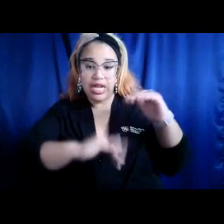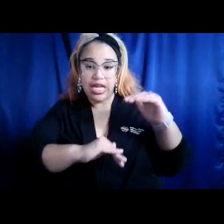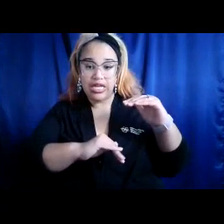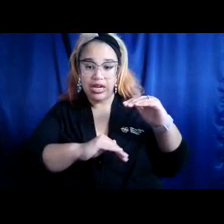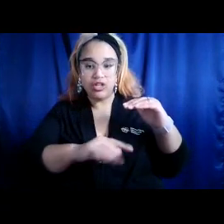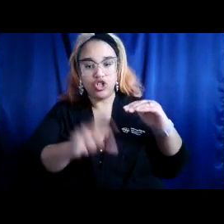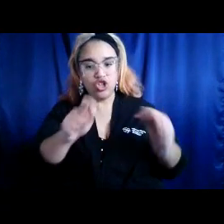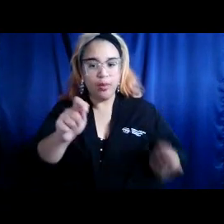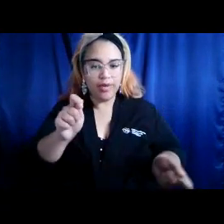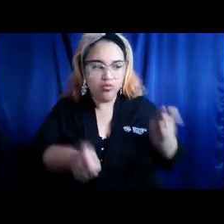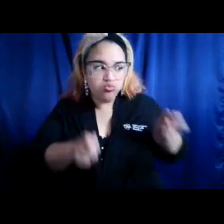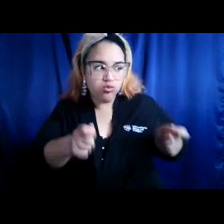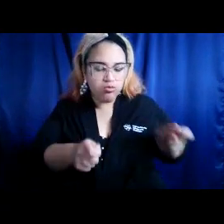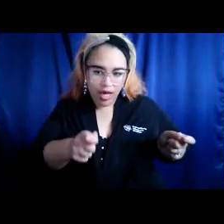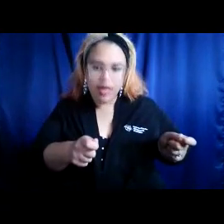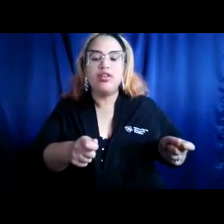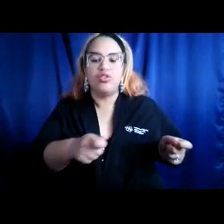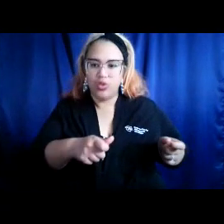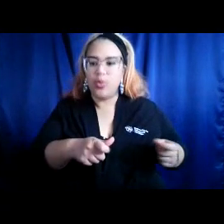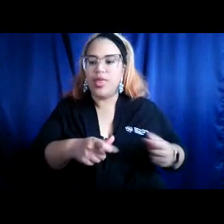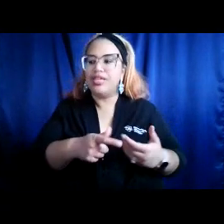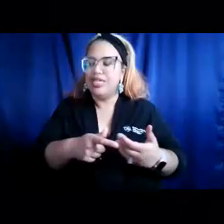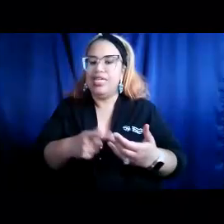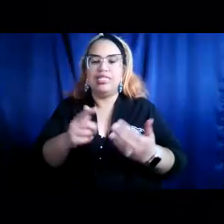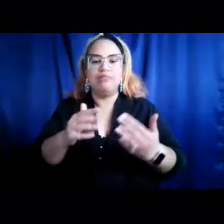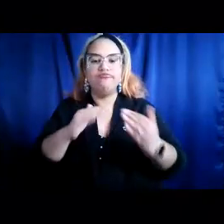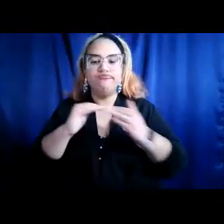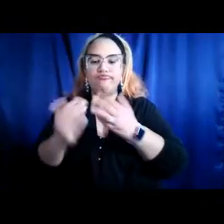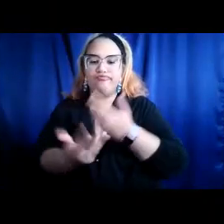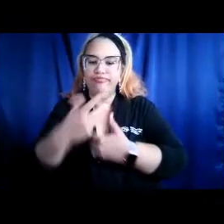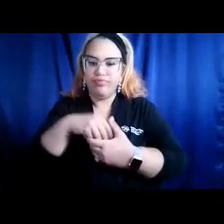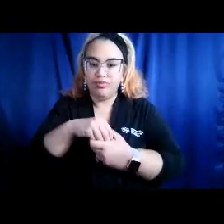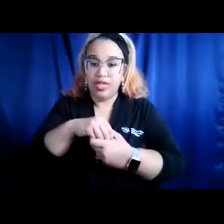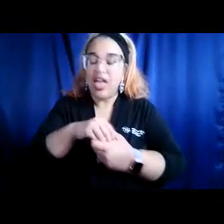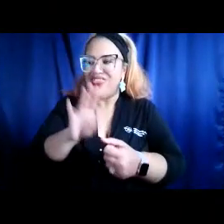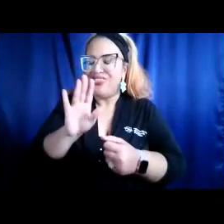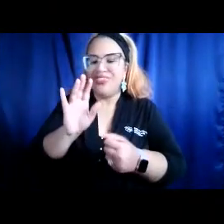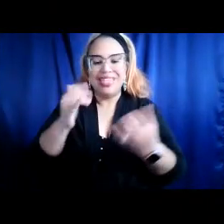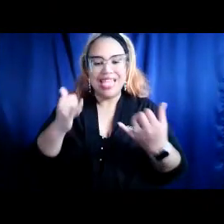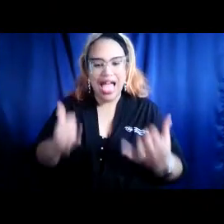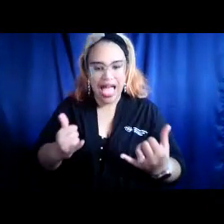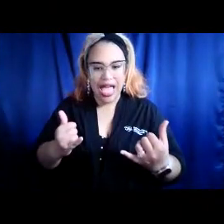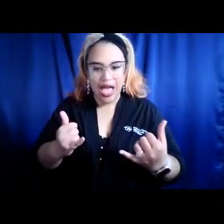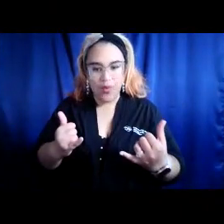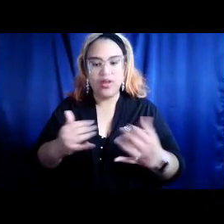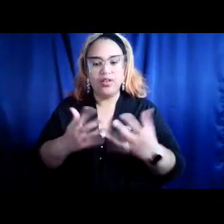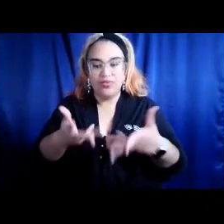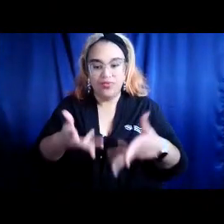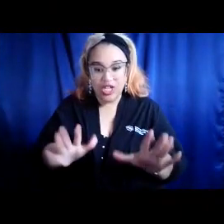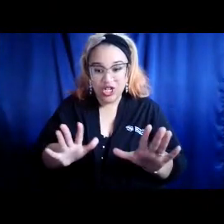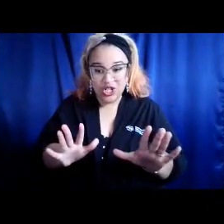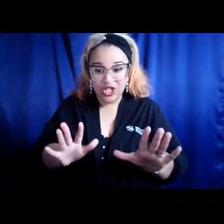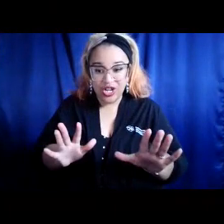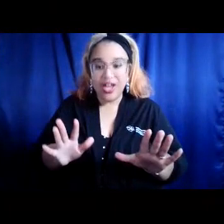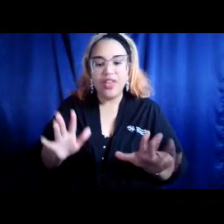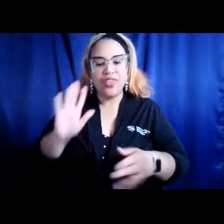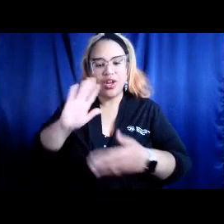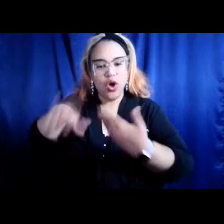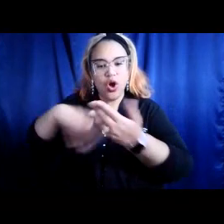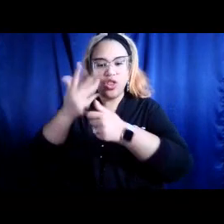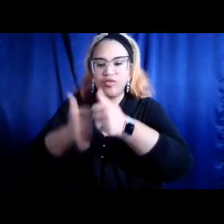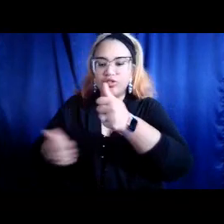message that your organization values diverse skills and abilities, understands the importance of reasonable accommodations, and